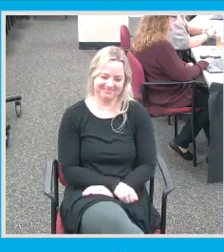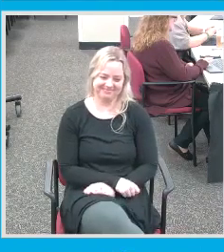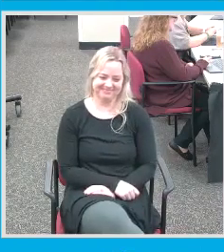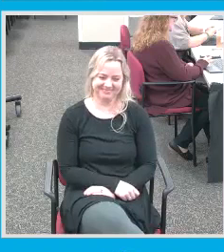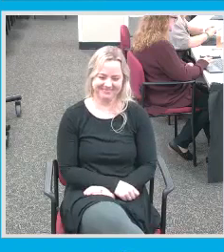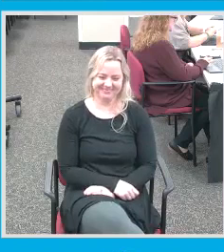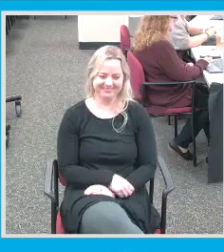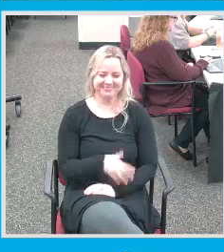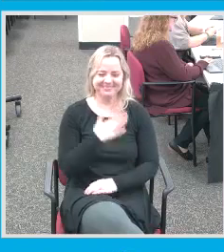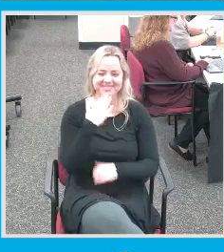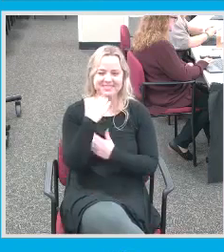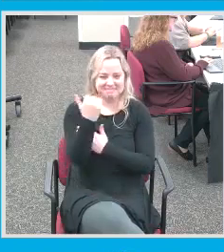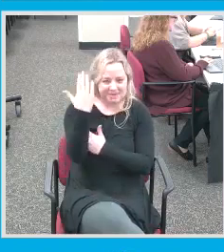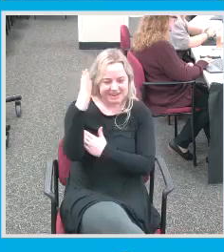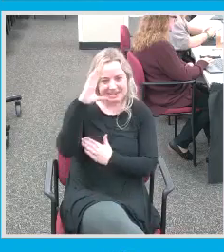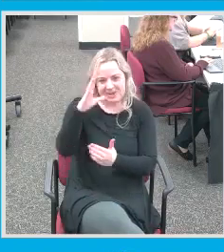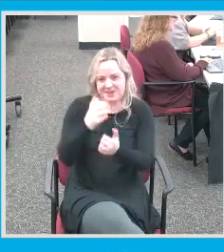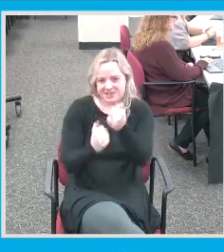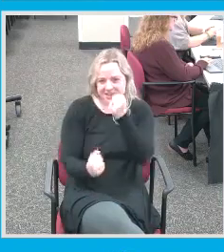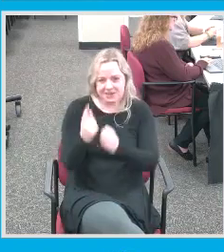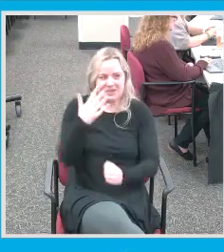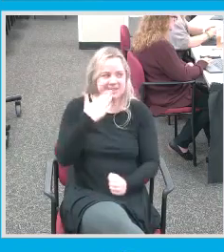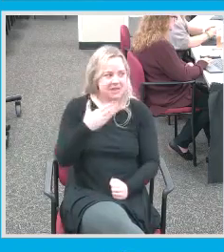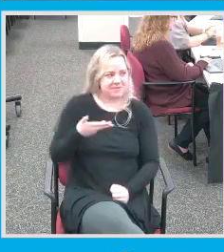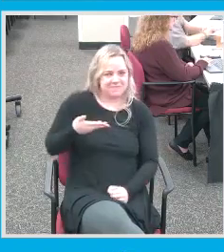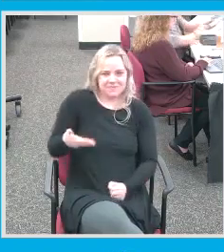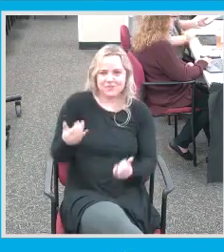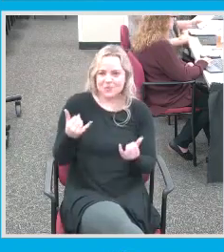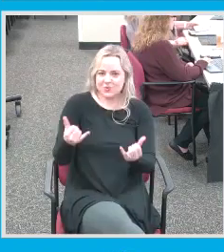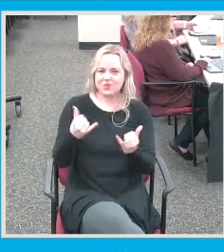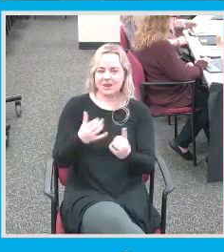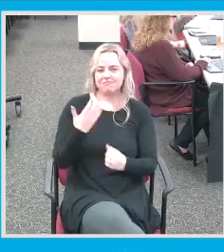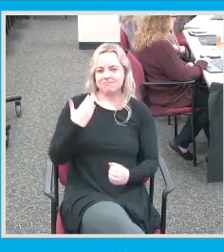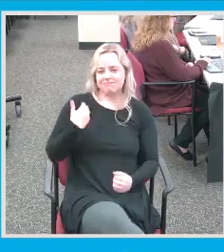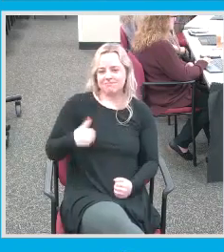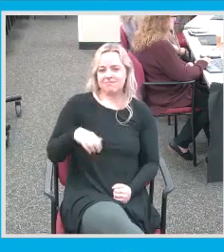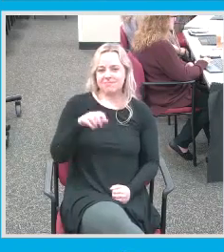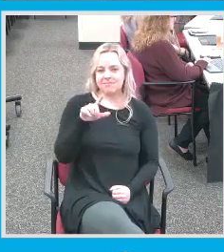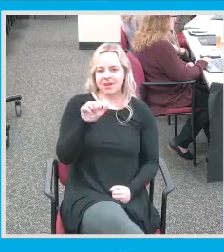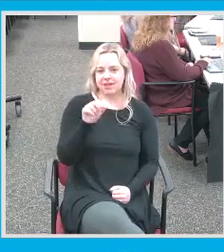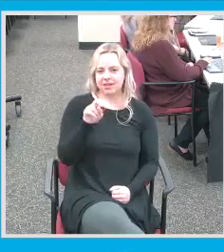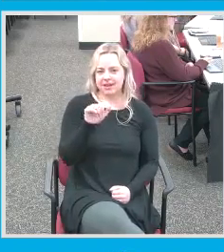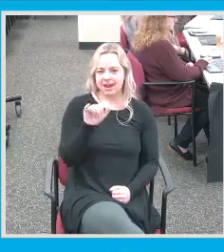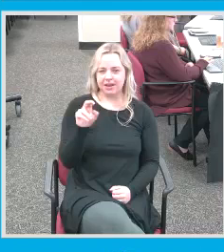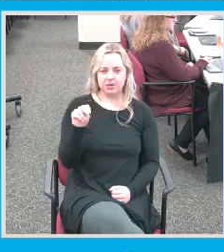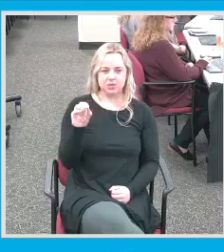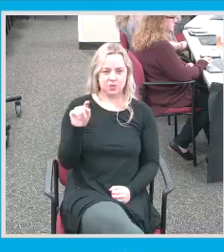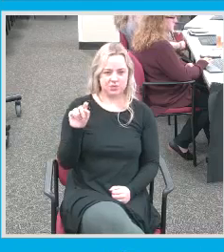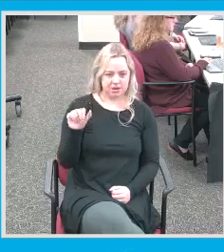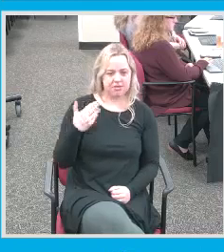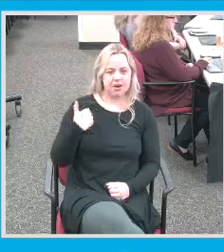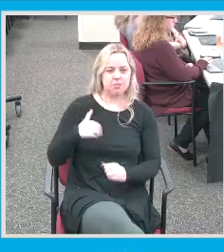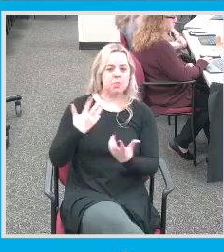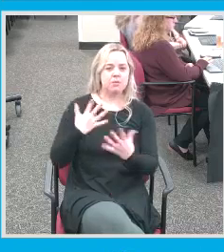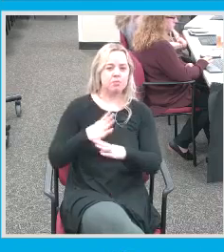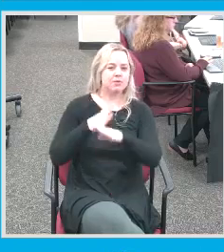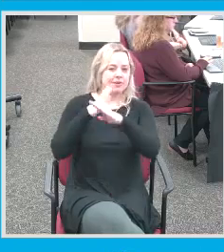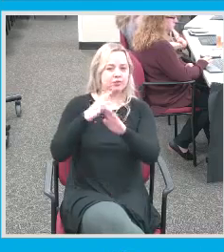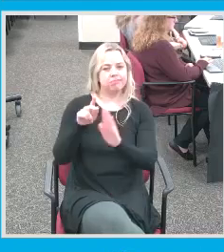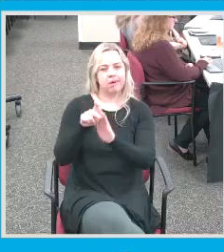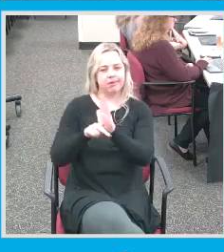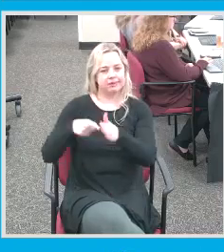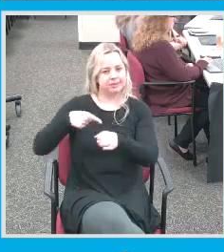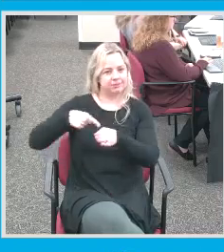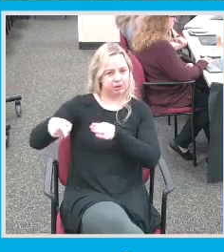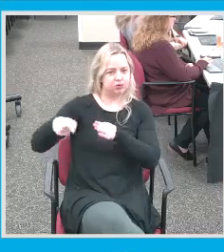Good morning, everyone. Thank you for having me here today. My name is Lene Nota, and I am a prevention and policy specialist with